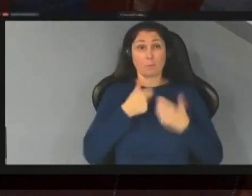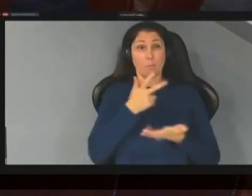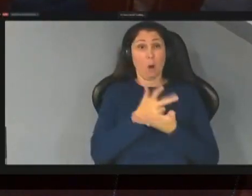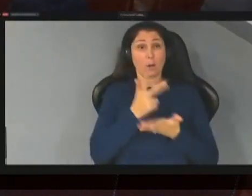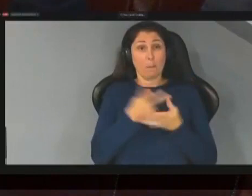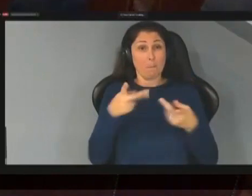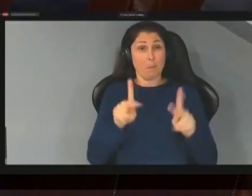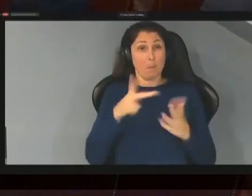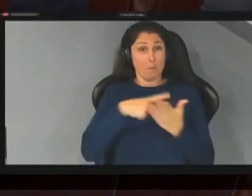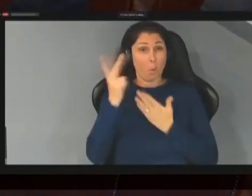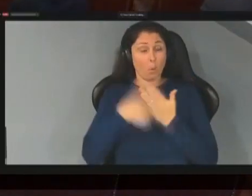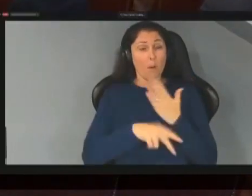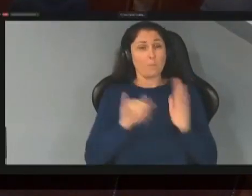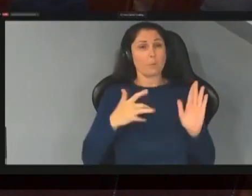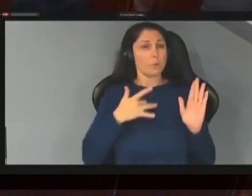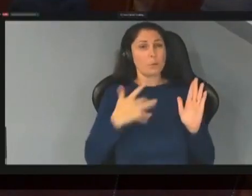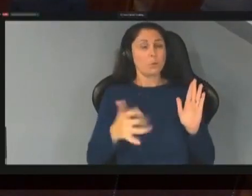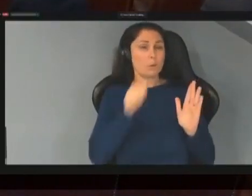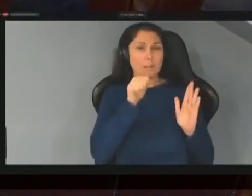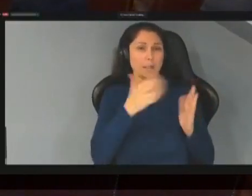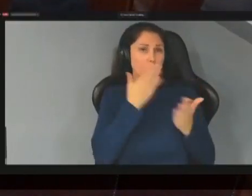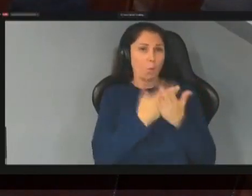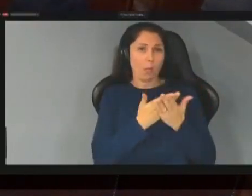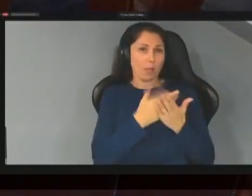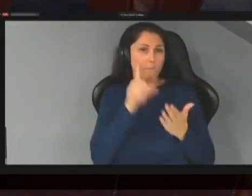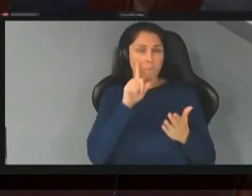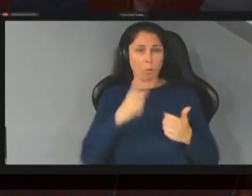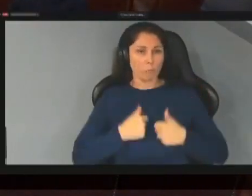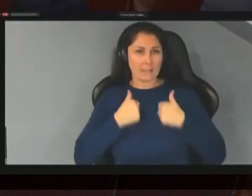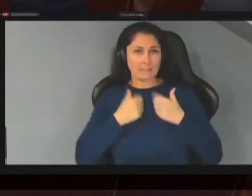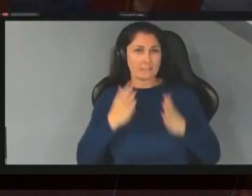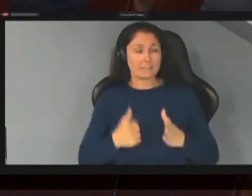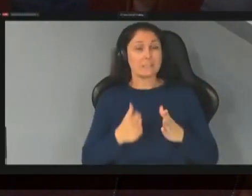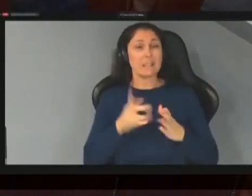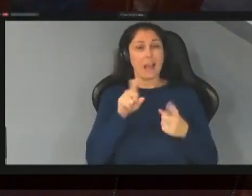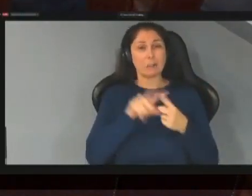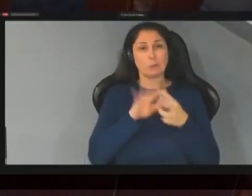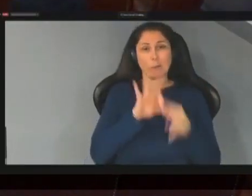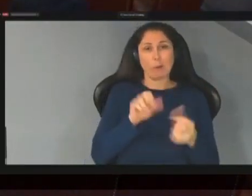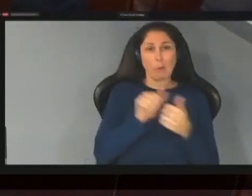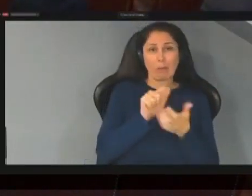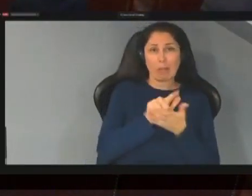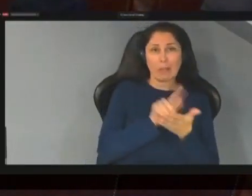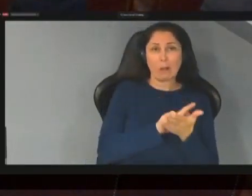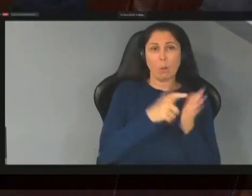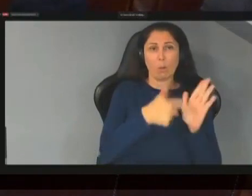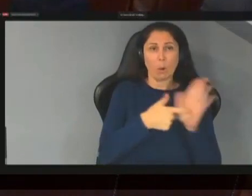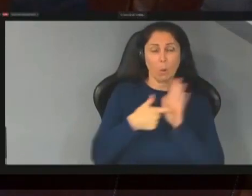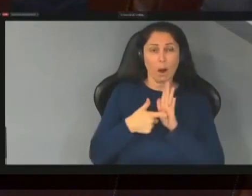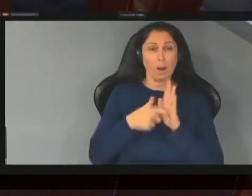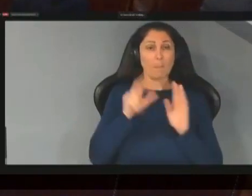program that it usually doesn't bode well for residents. It probably has to do with the legal requirement.